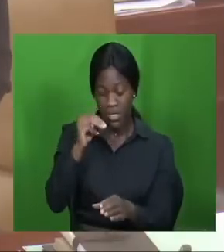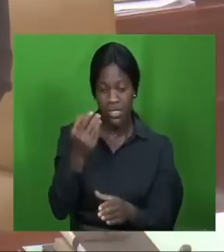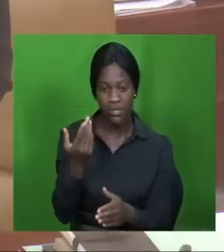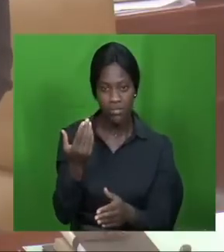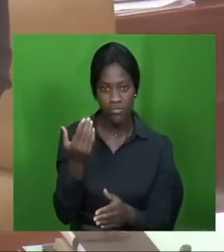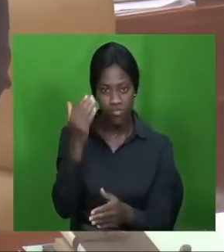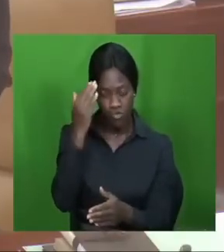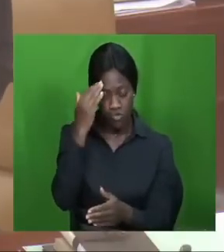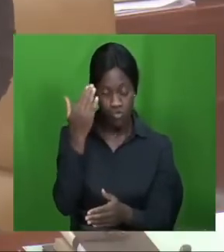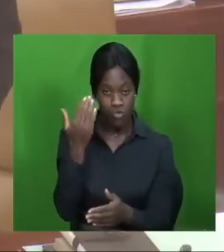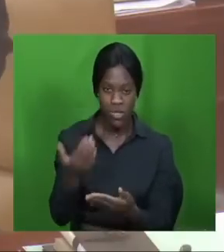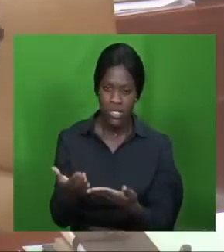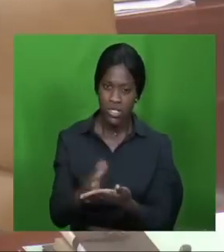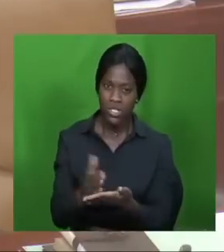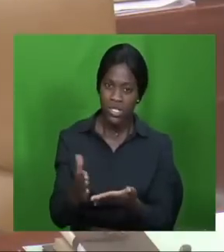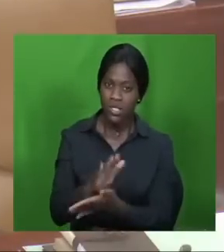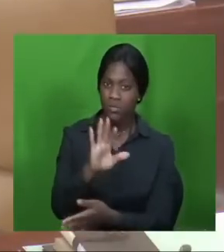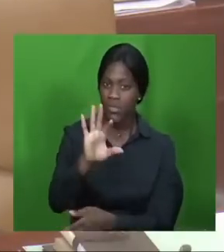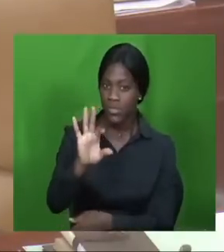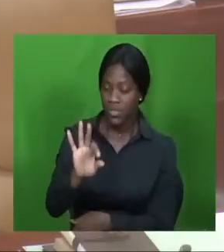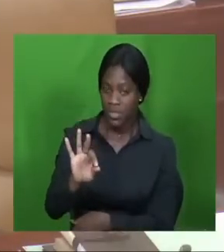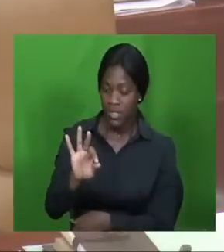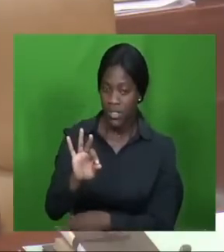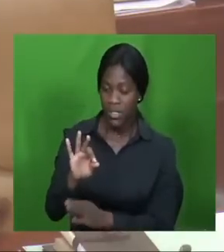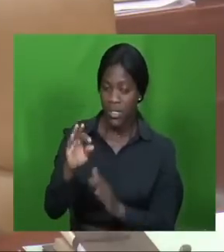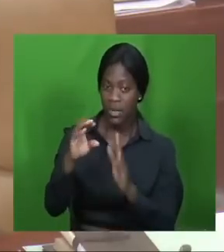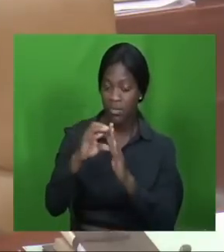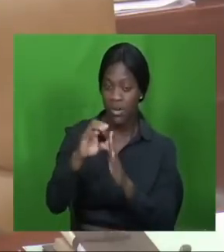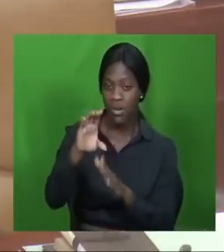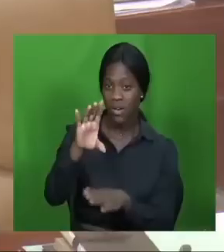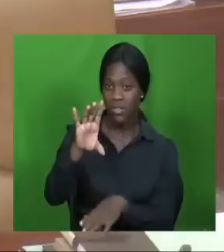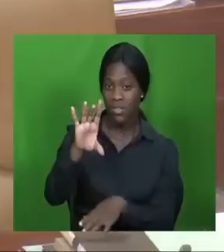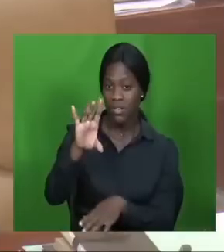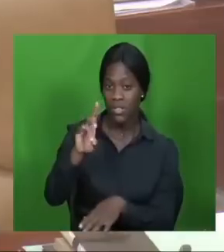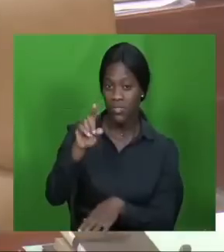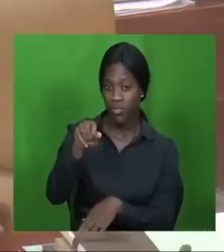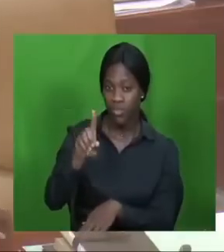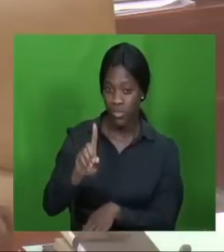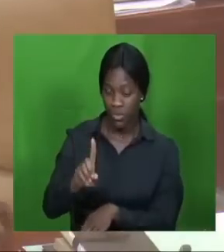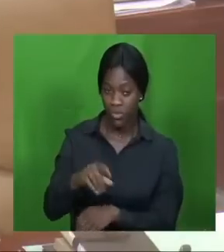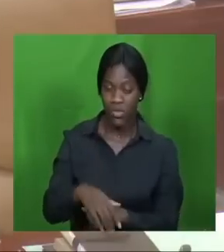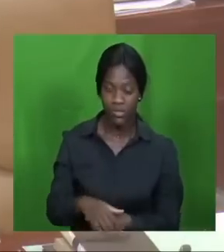Speaker, page 9, paragraph